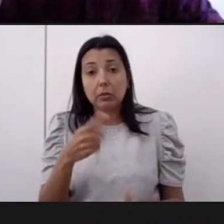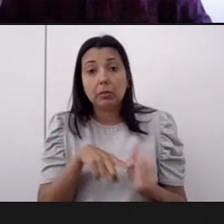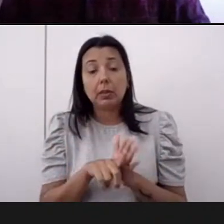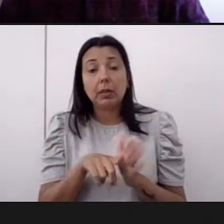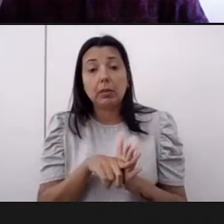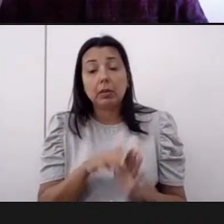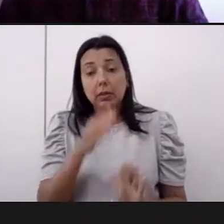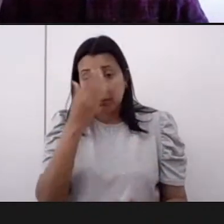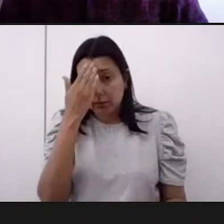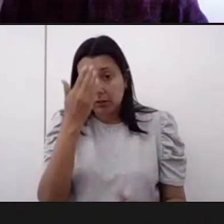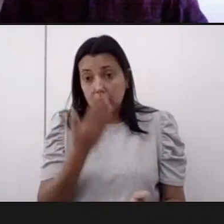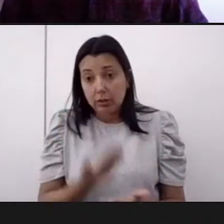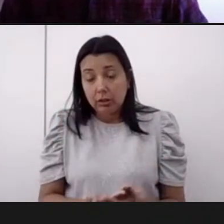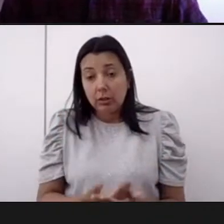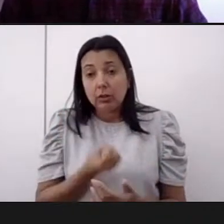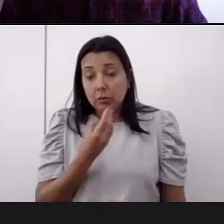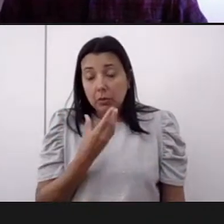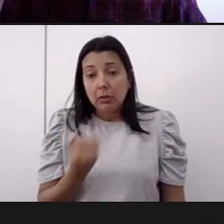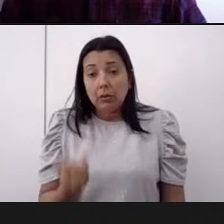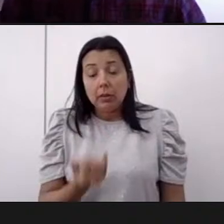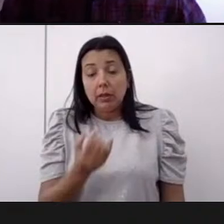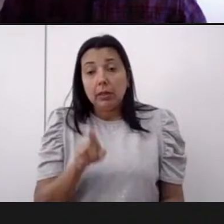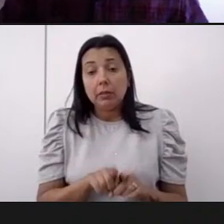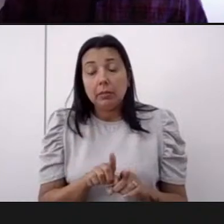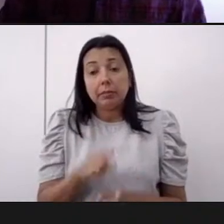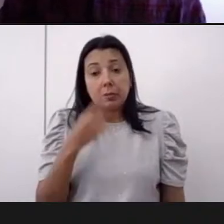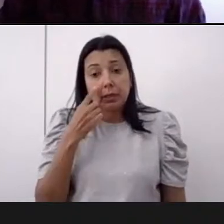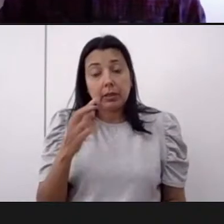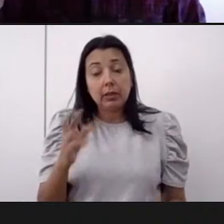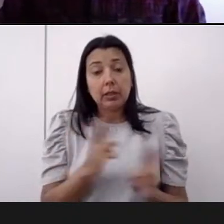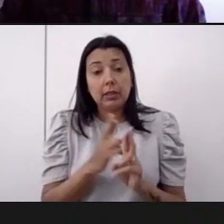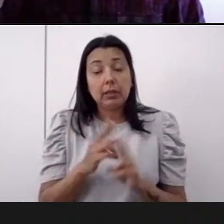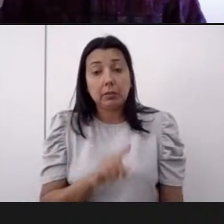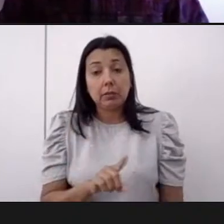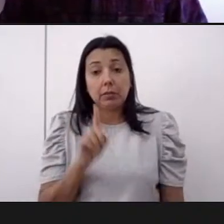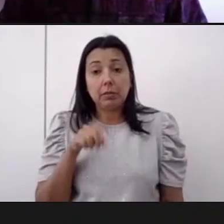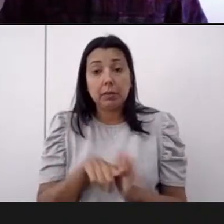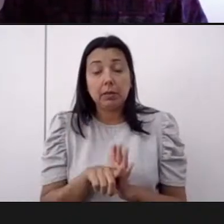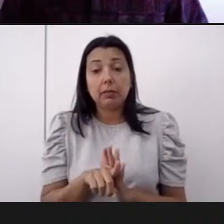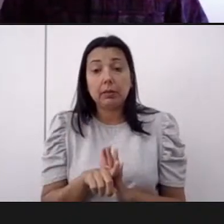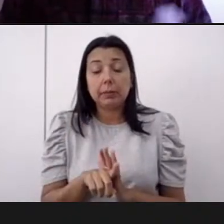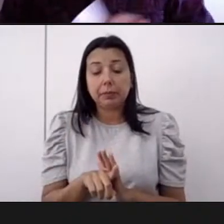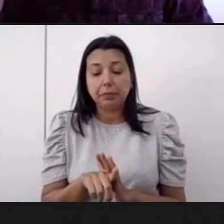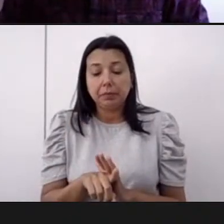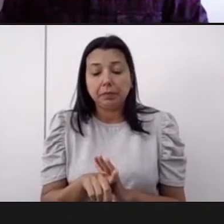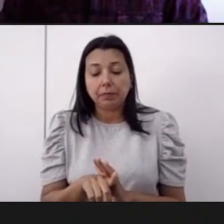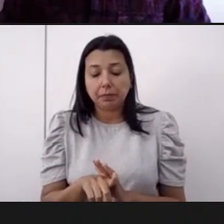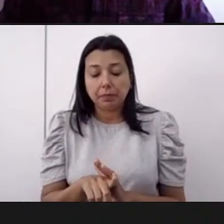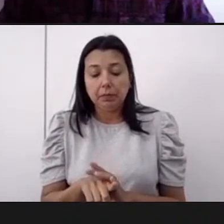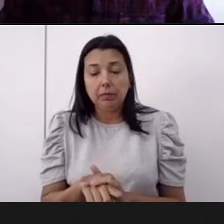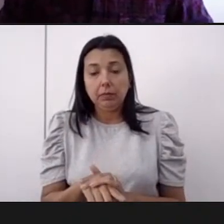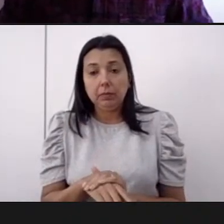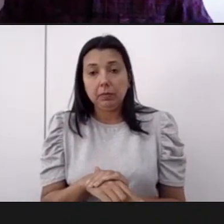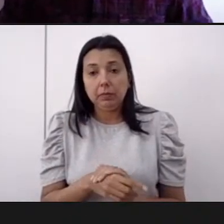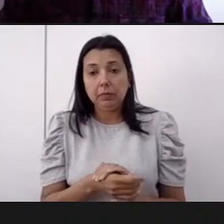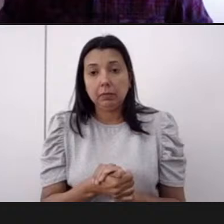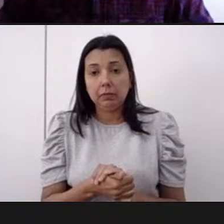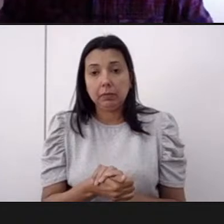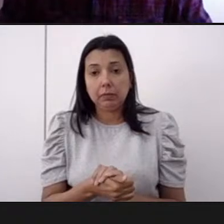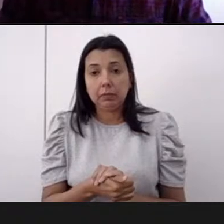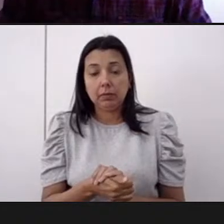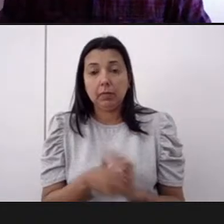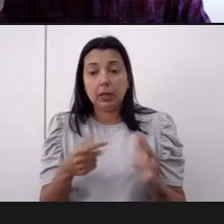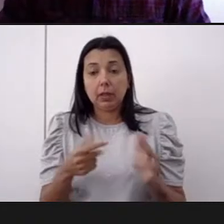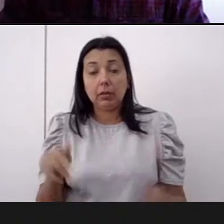important and very interesting. For the first one, regarding the national situation